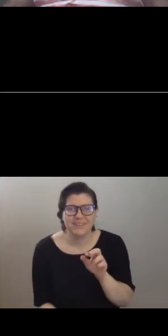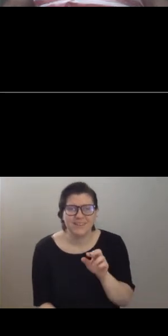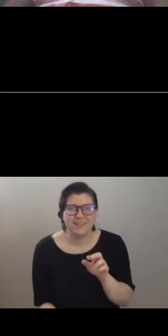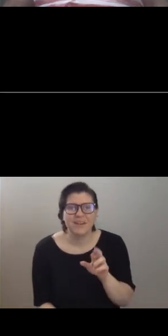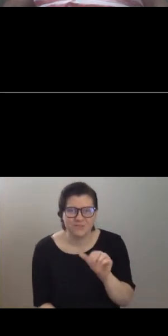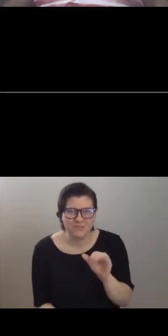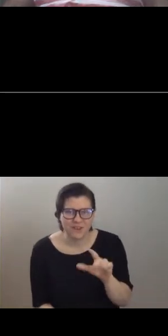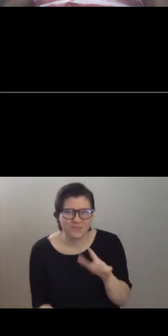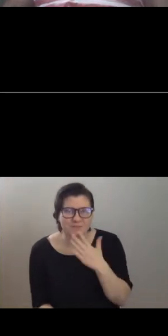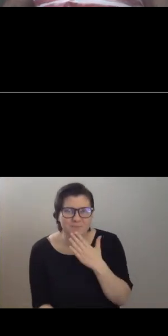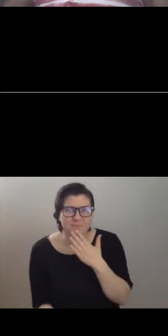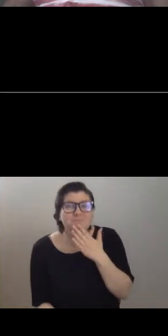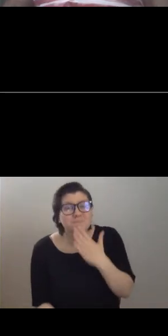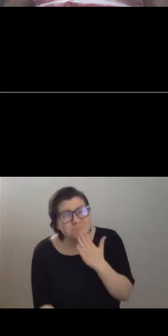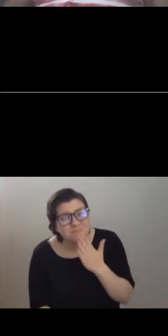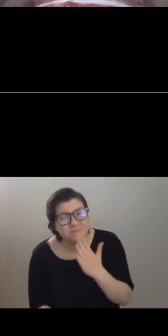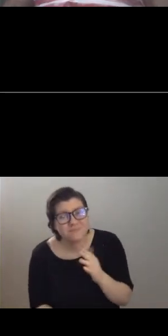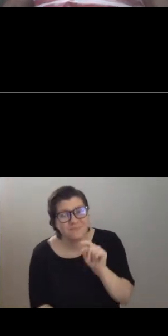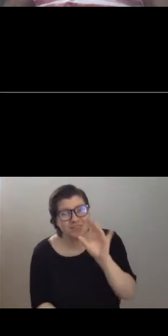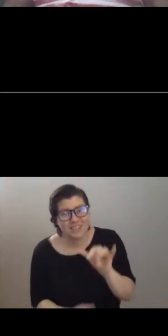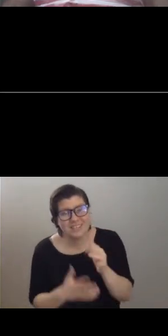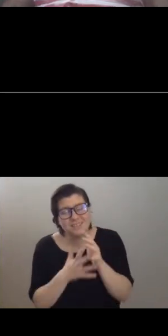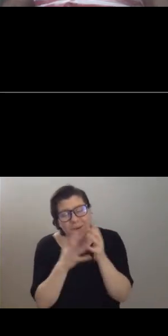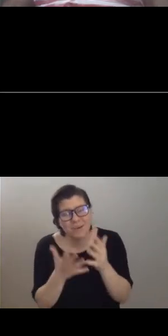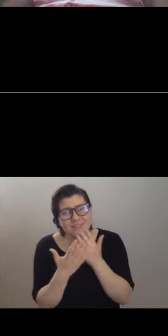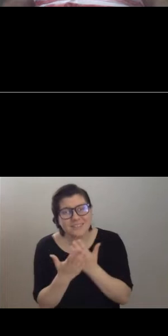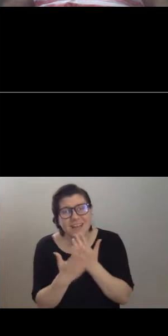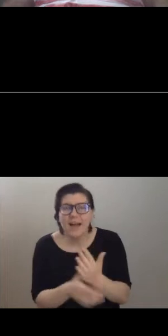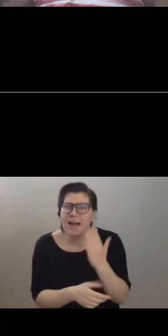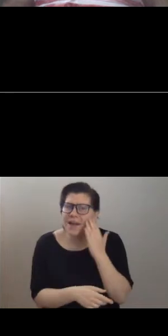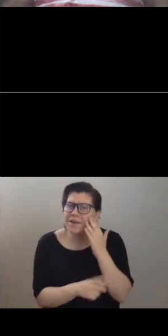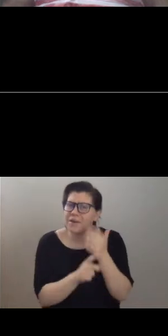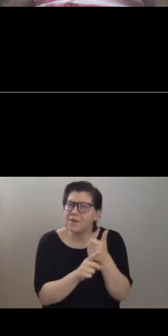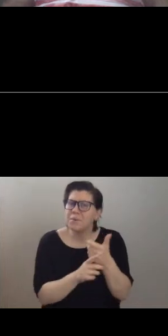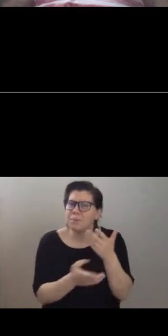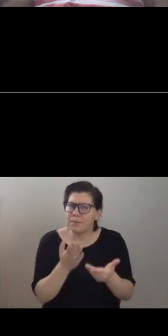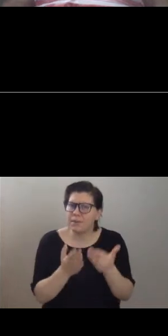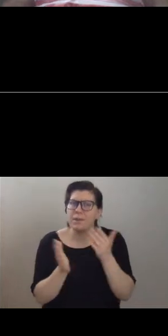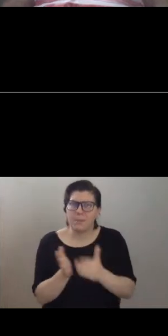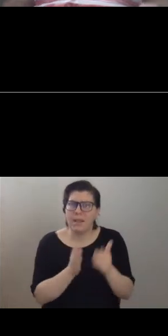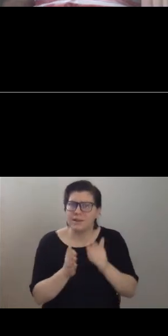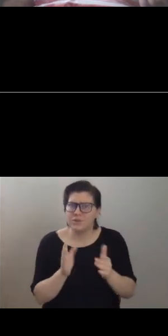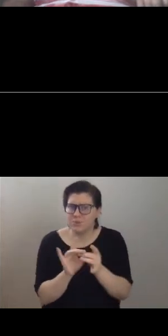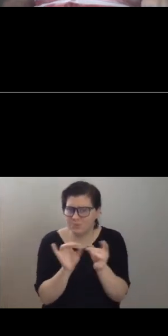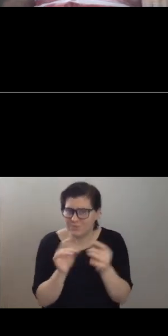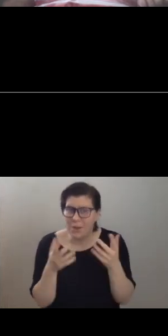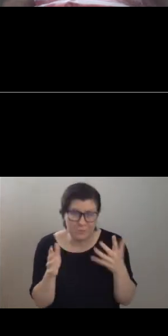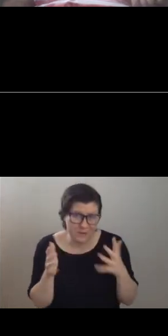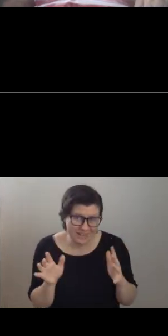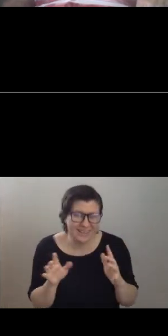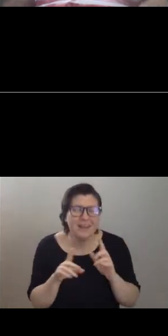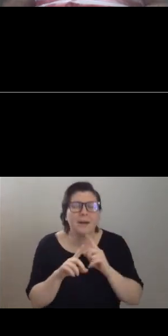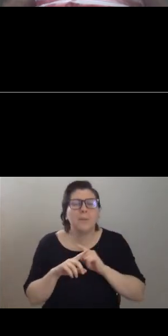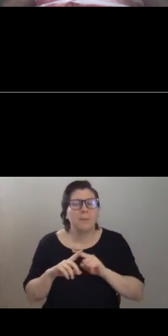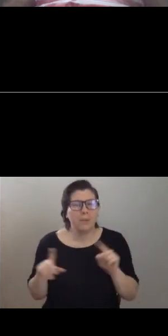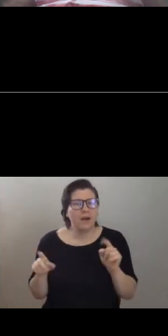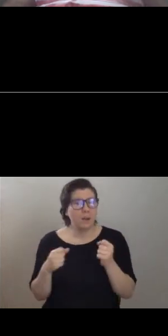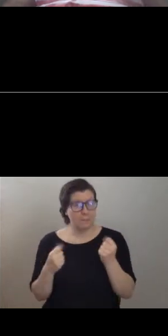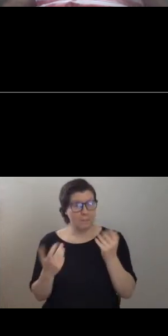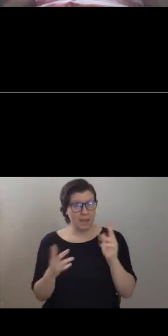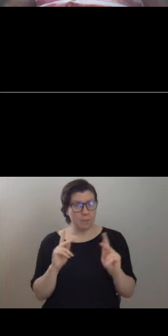Thank you, Tracy, so much. And I know you probably were planning to touch on this, but many people